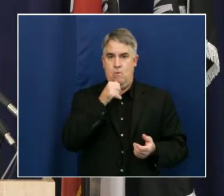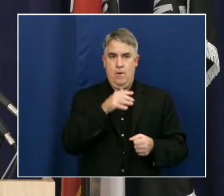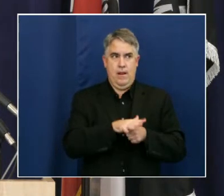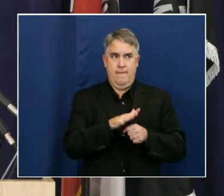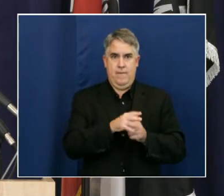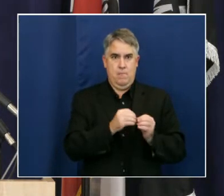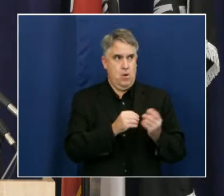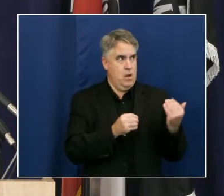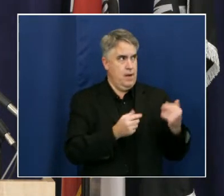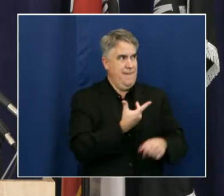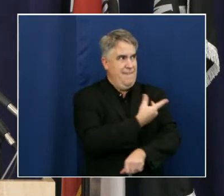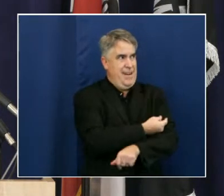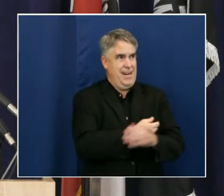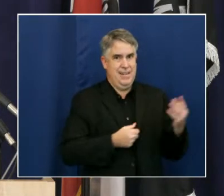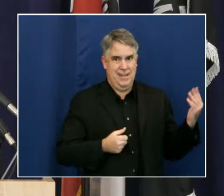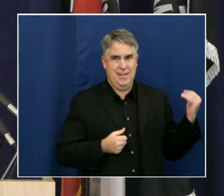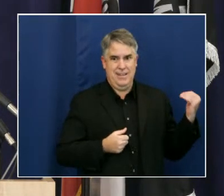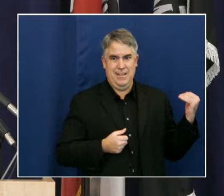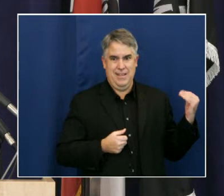everyone in Tier 1A,